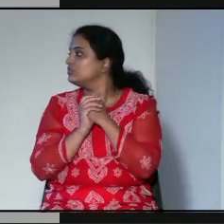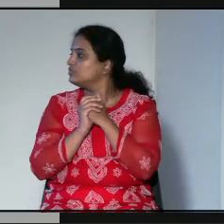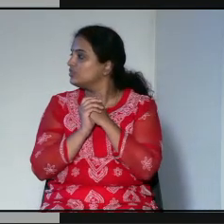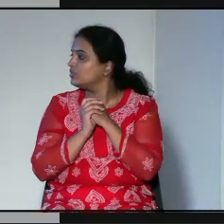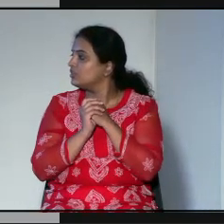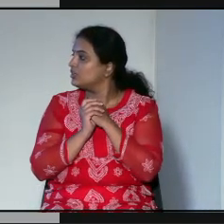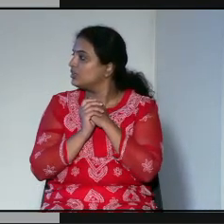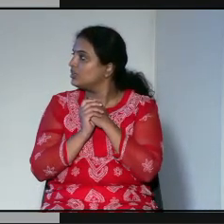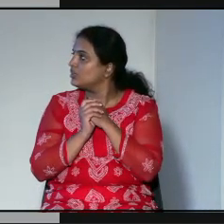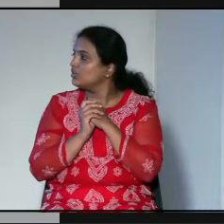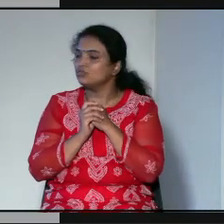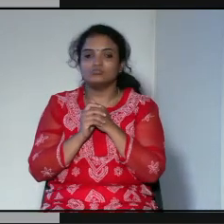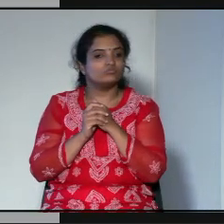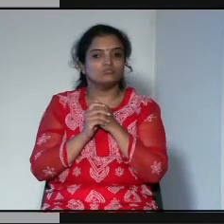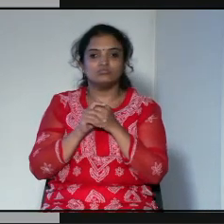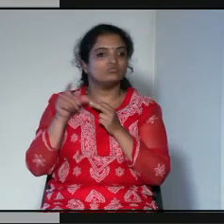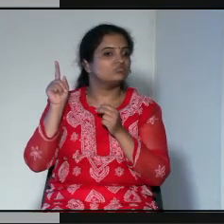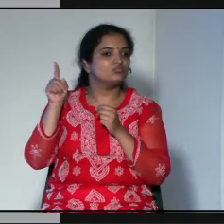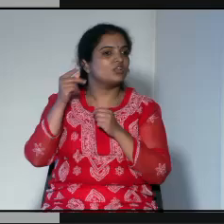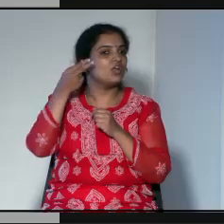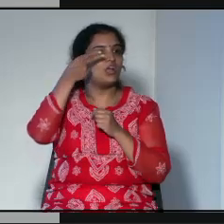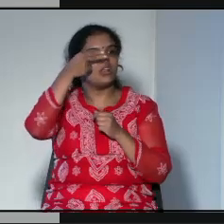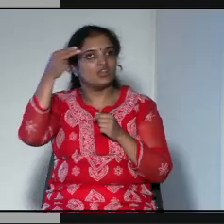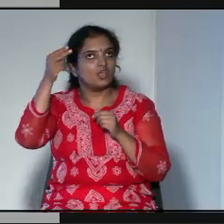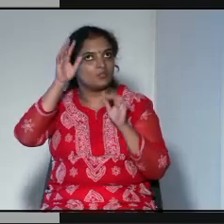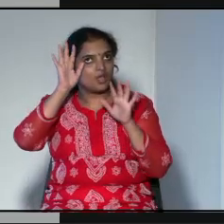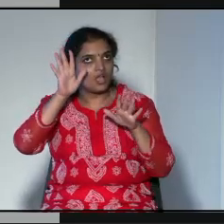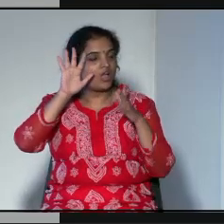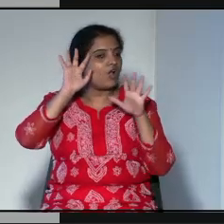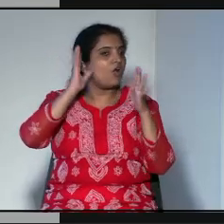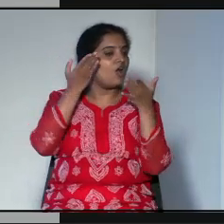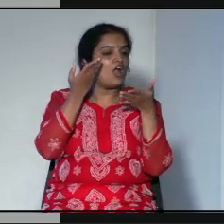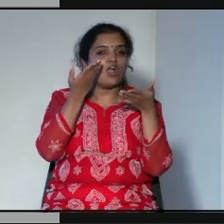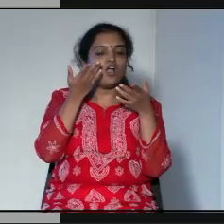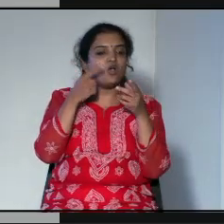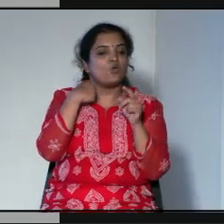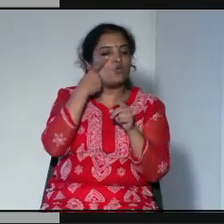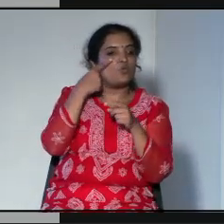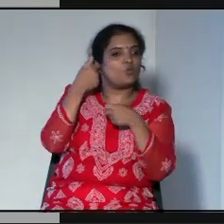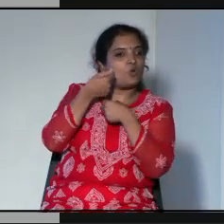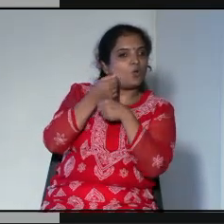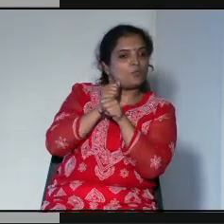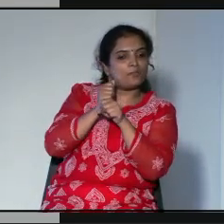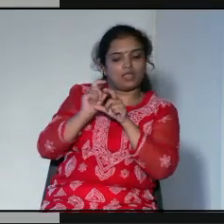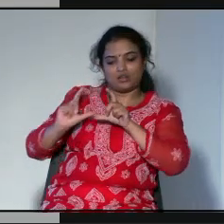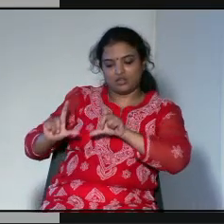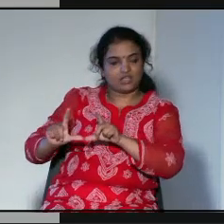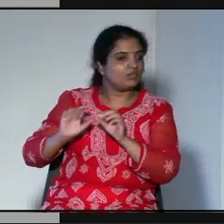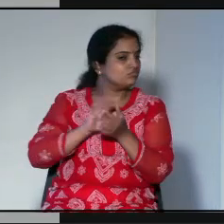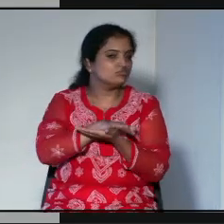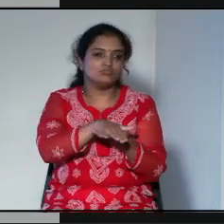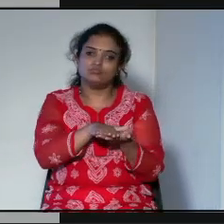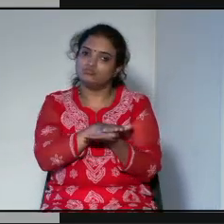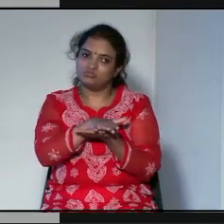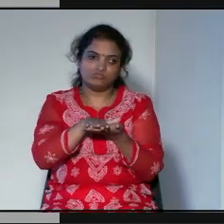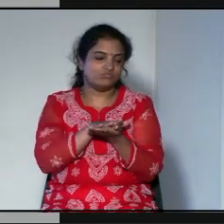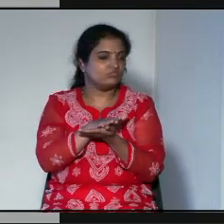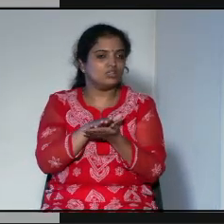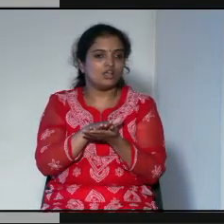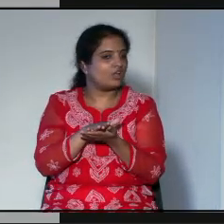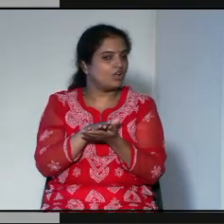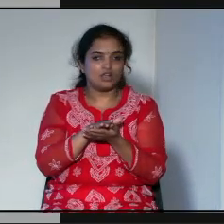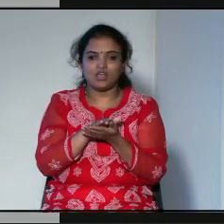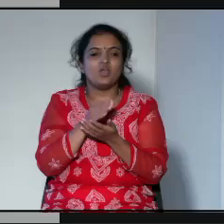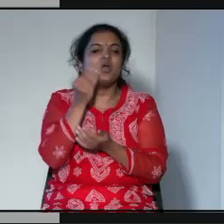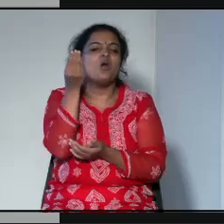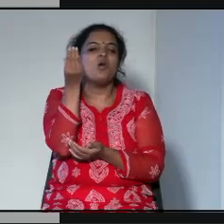There is no name, provenance, or signage around the sculpture. The climb to the location is very steep, and only a